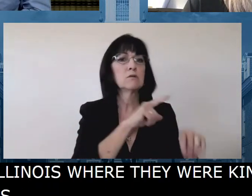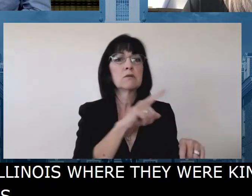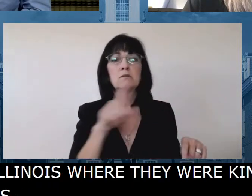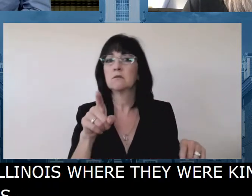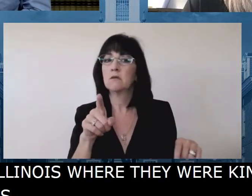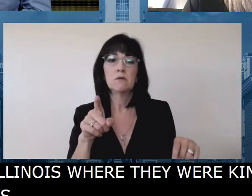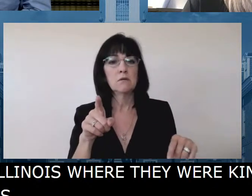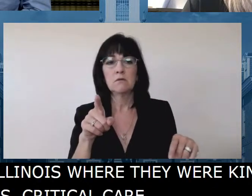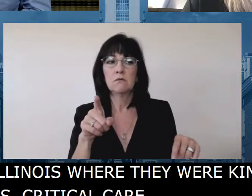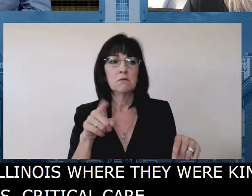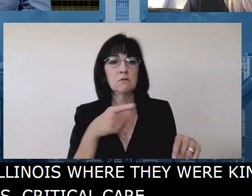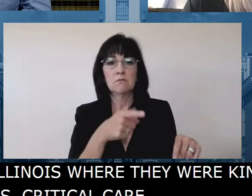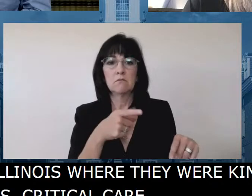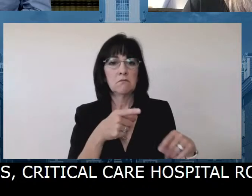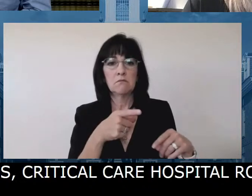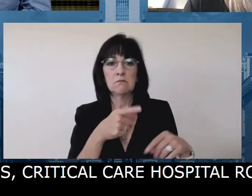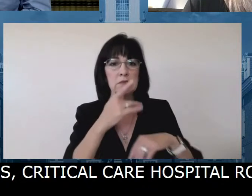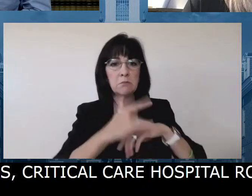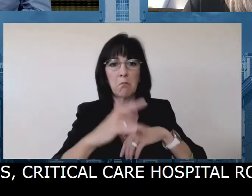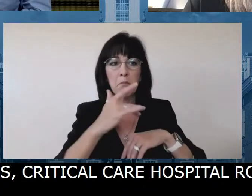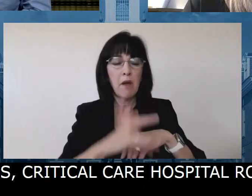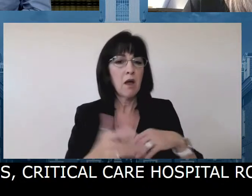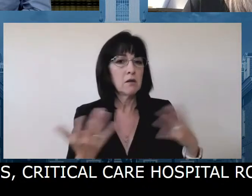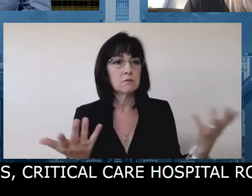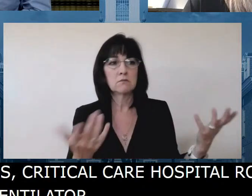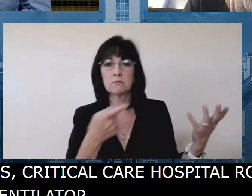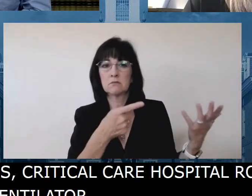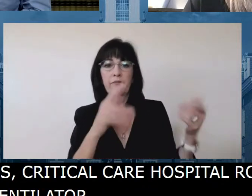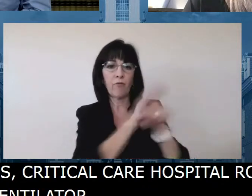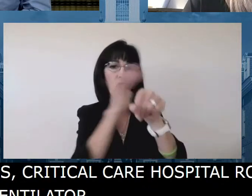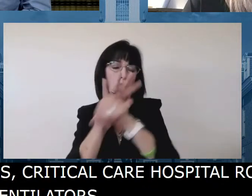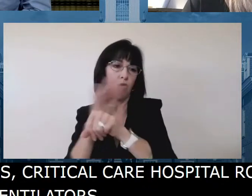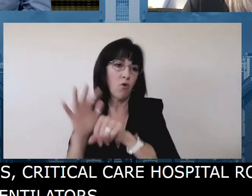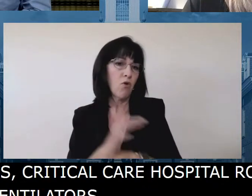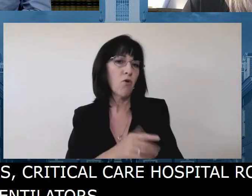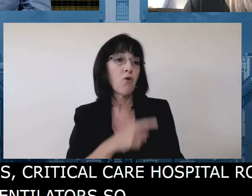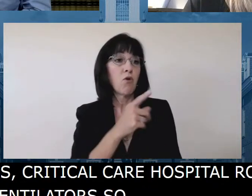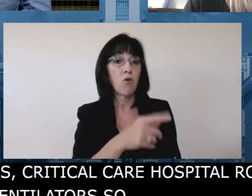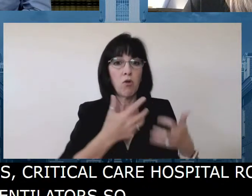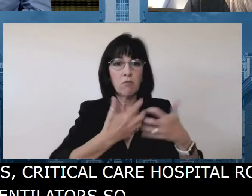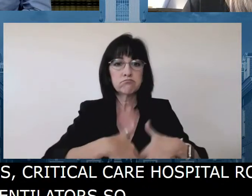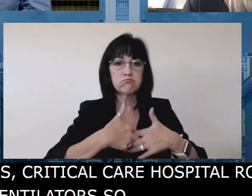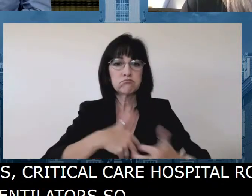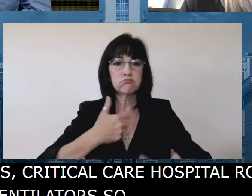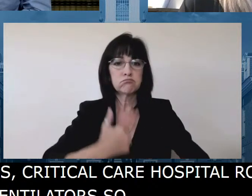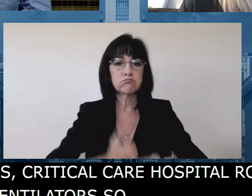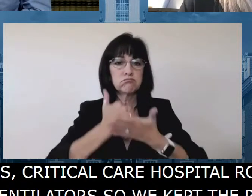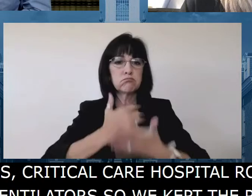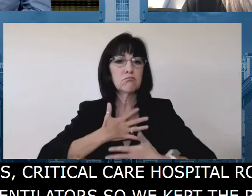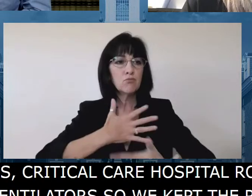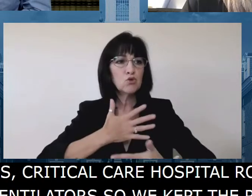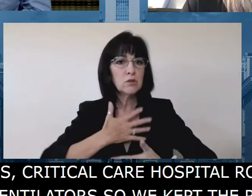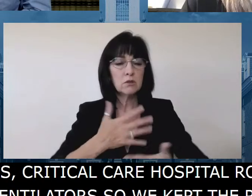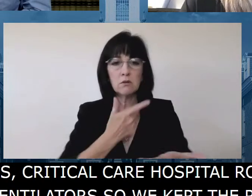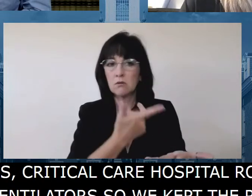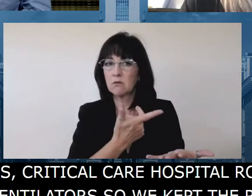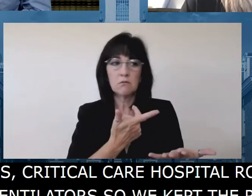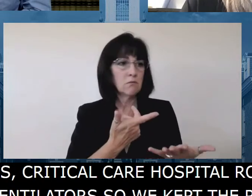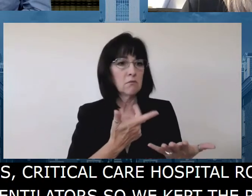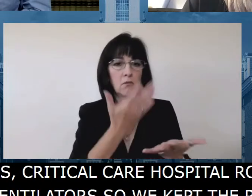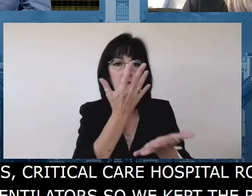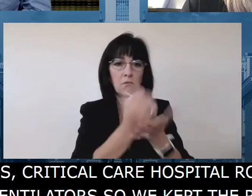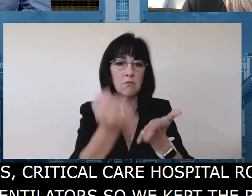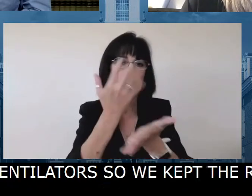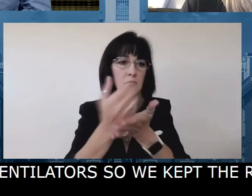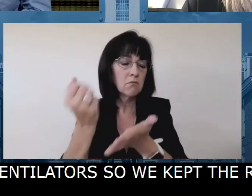and running out of ventilators. And so we kept a regular list of those that were